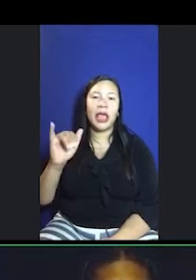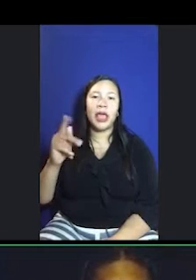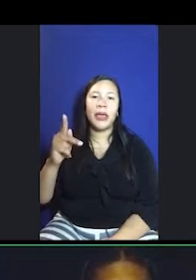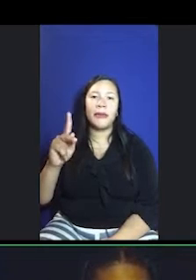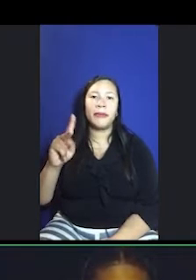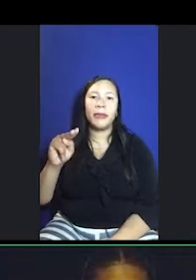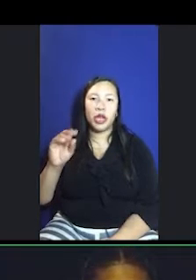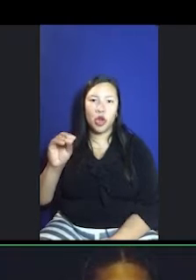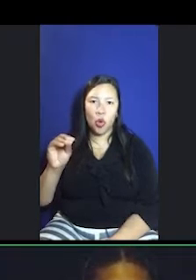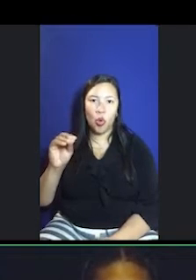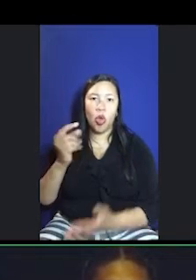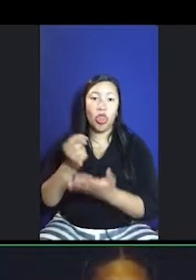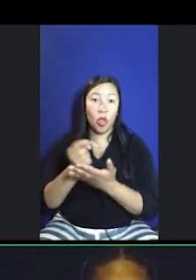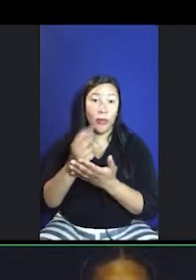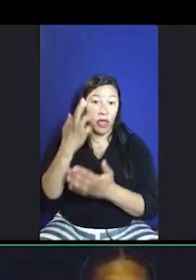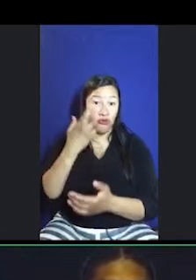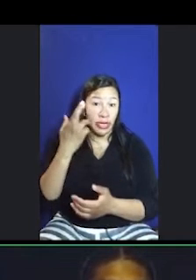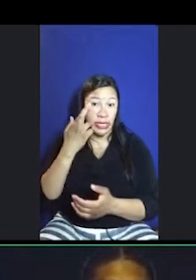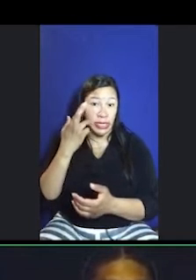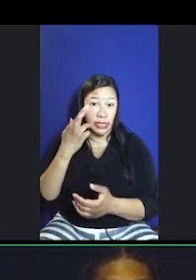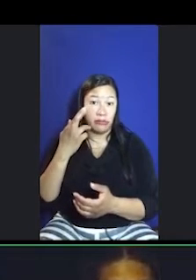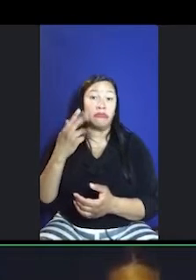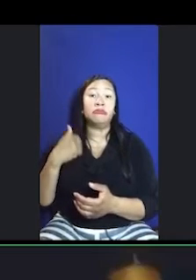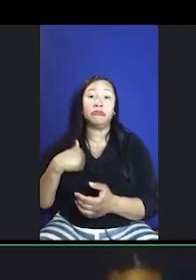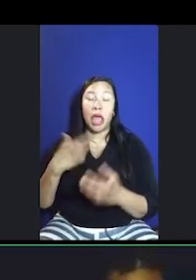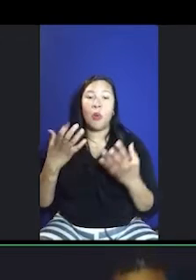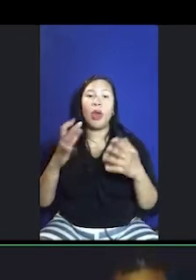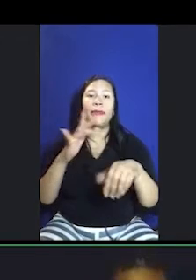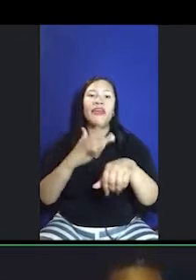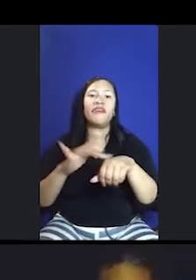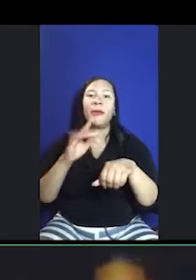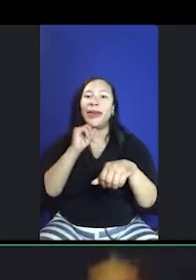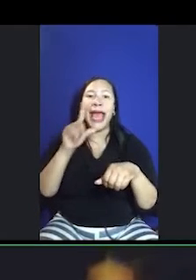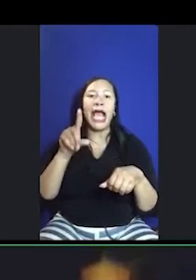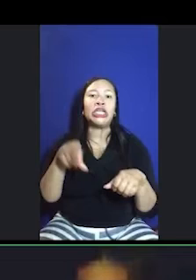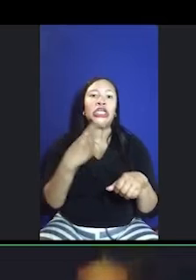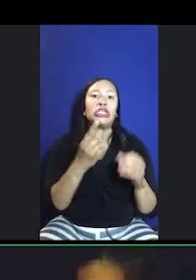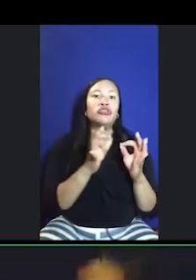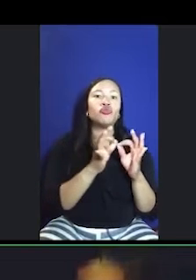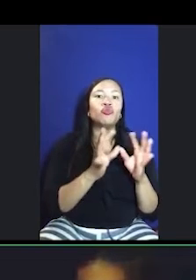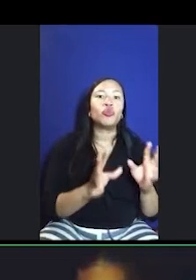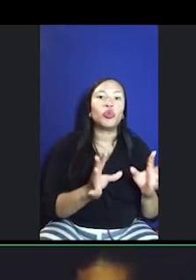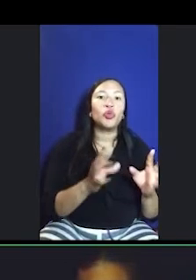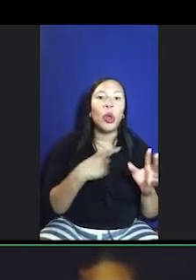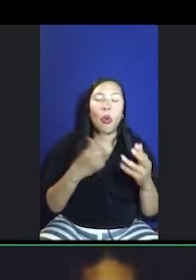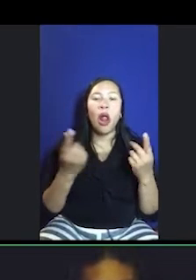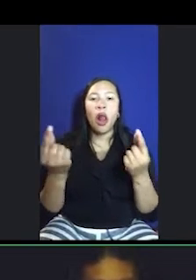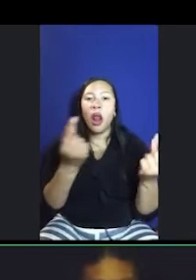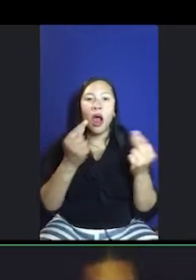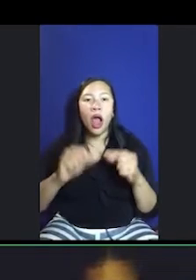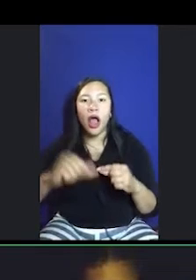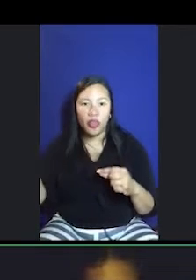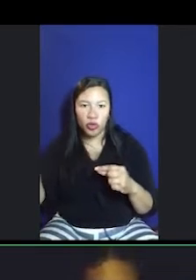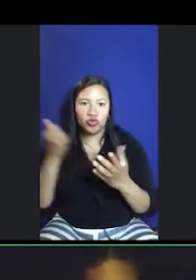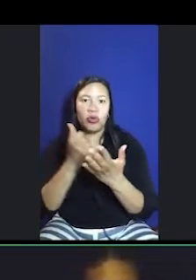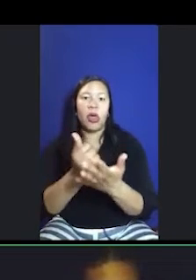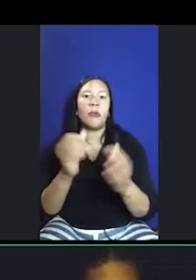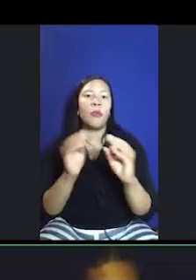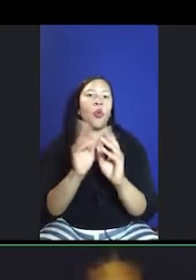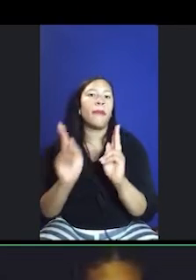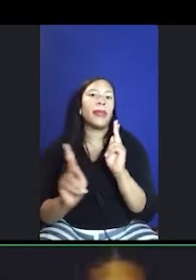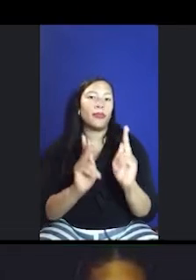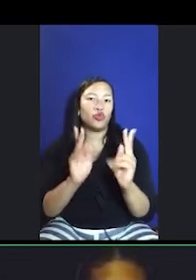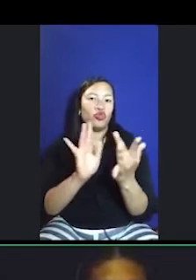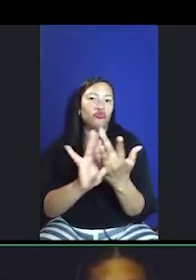be available in a way of not just an interpreter, but also doing other things to help more people and to reach